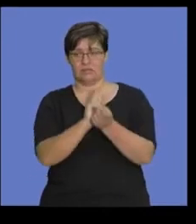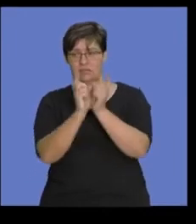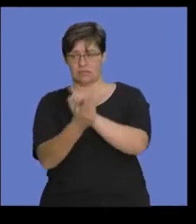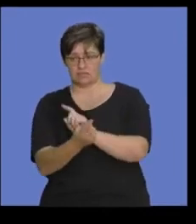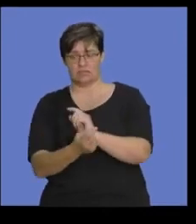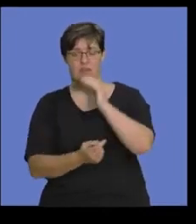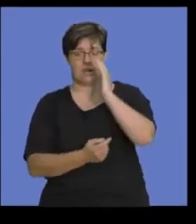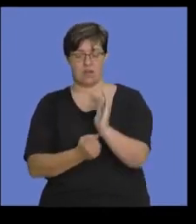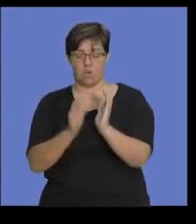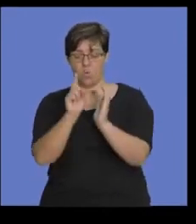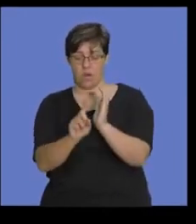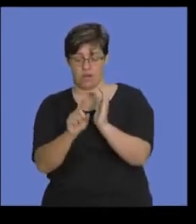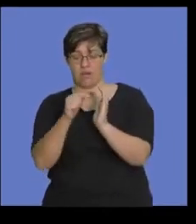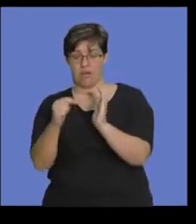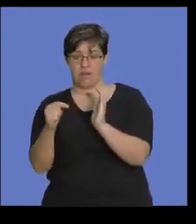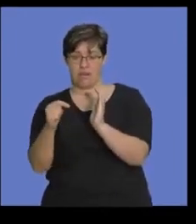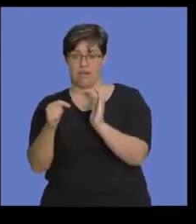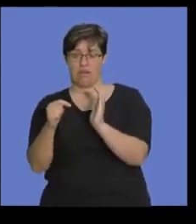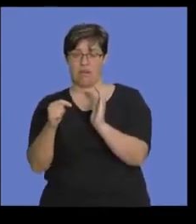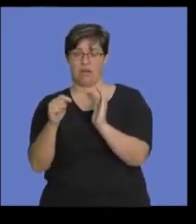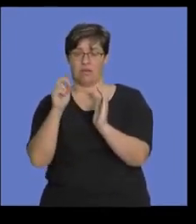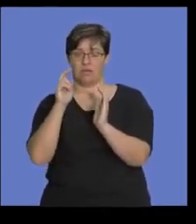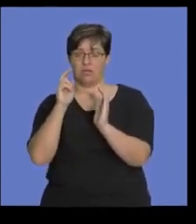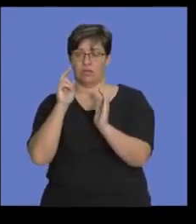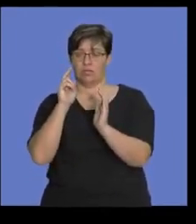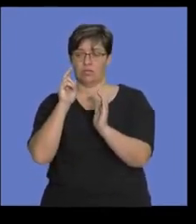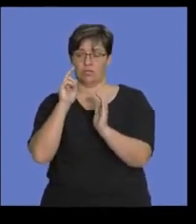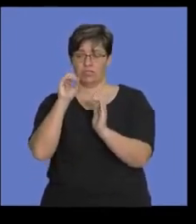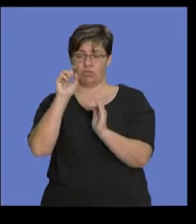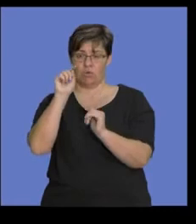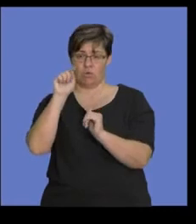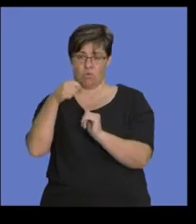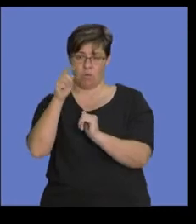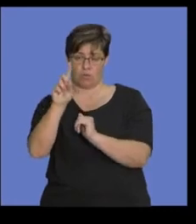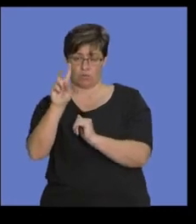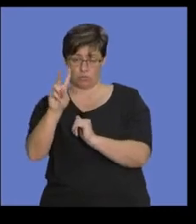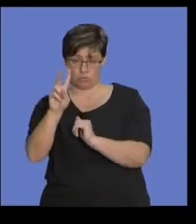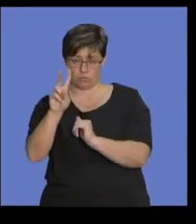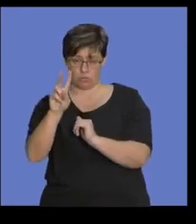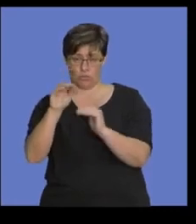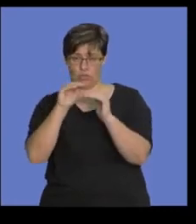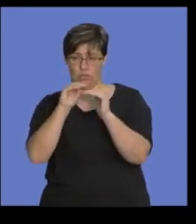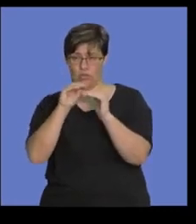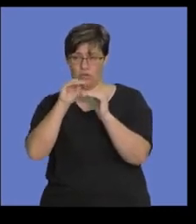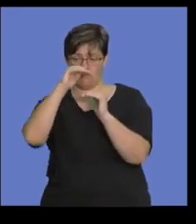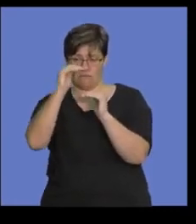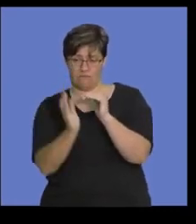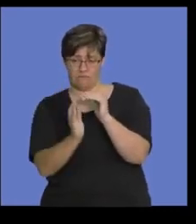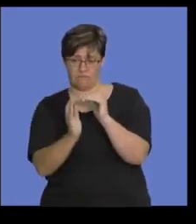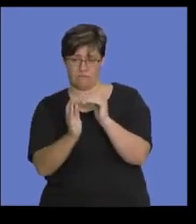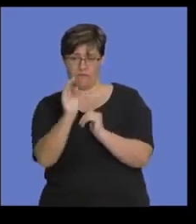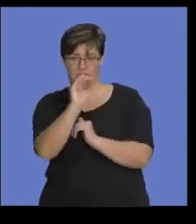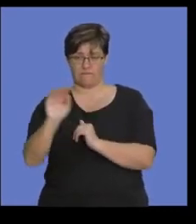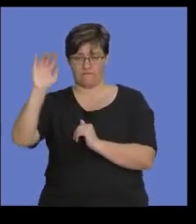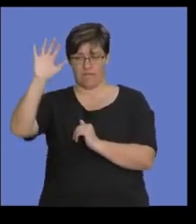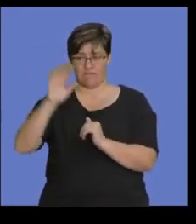into 1 minus my I is 12%, so that's 0.12, and then this is to the exponent